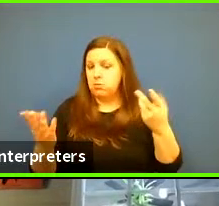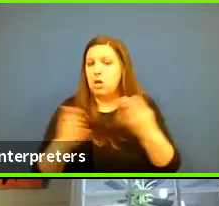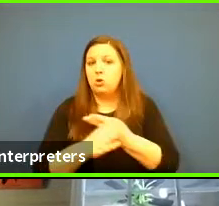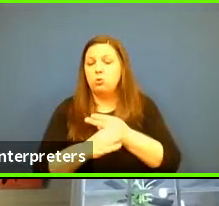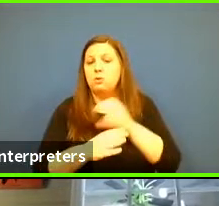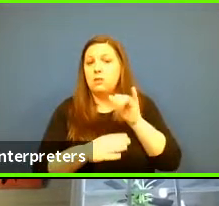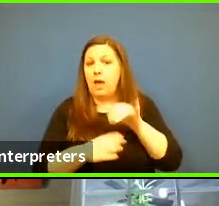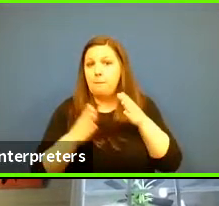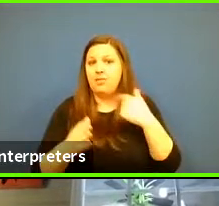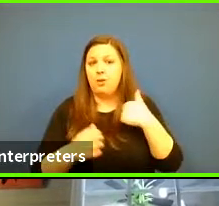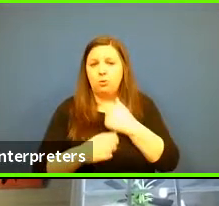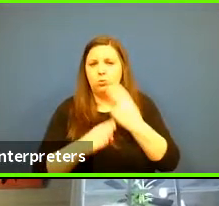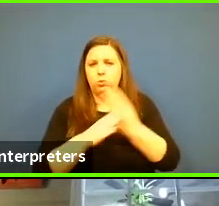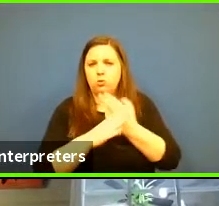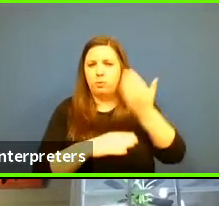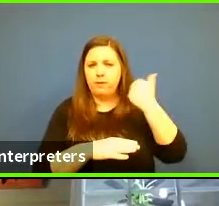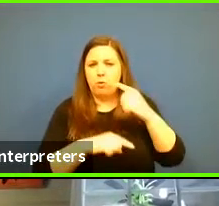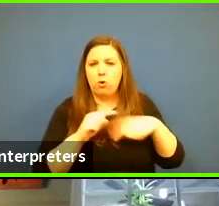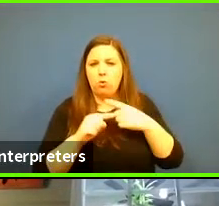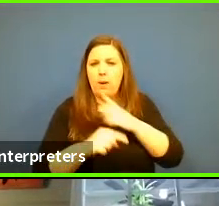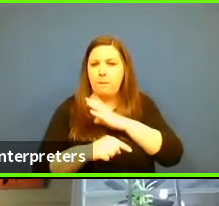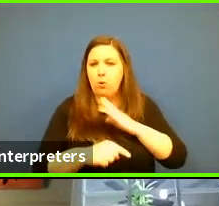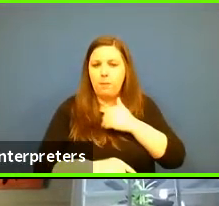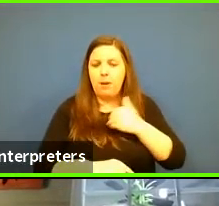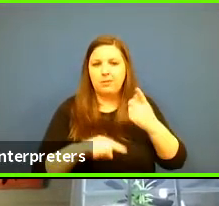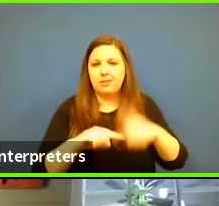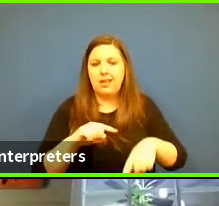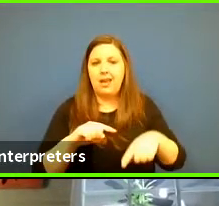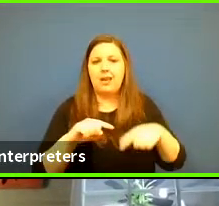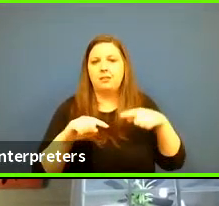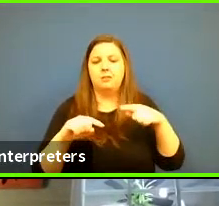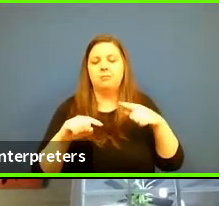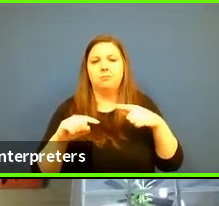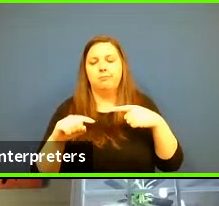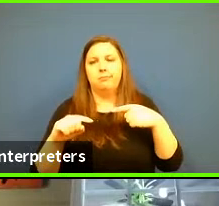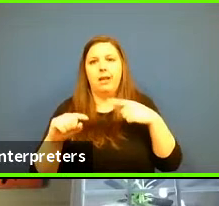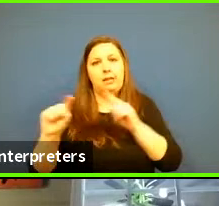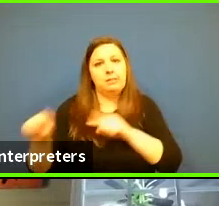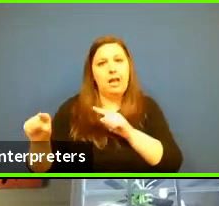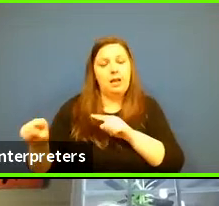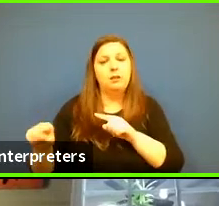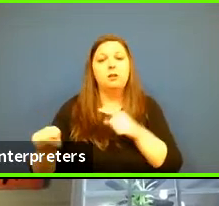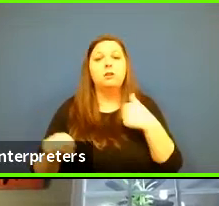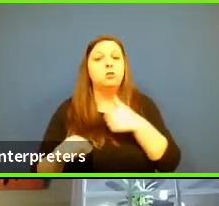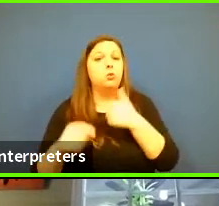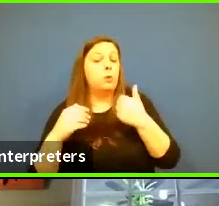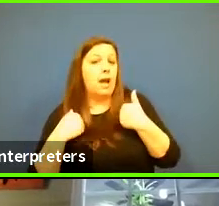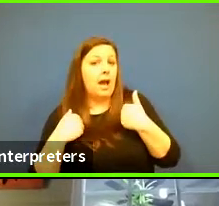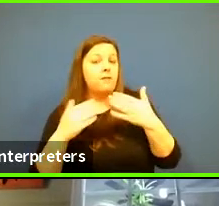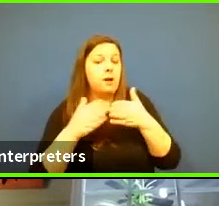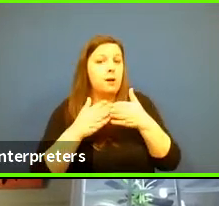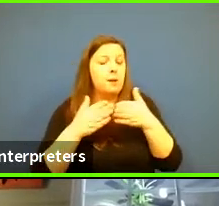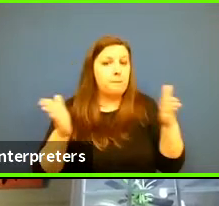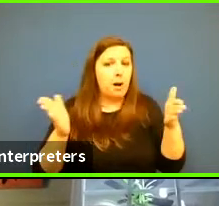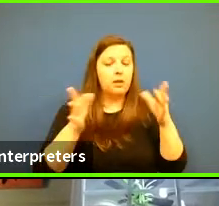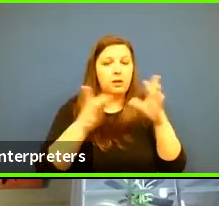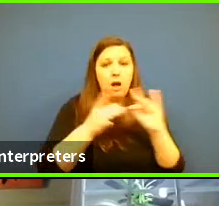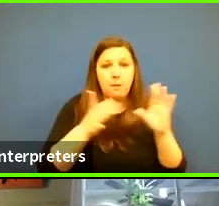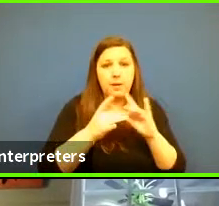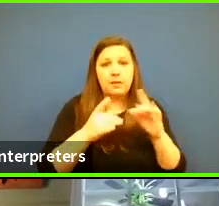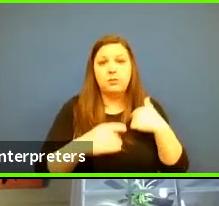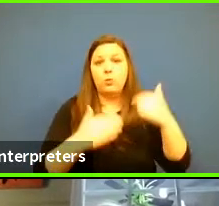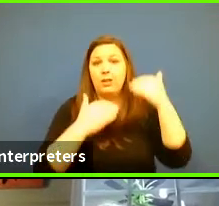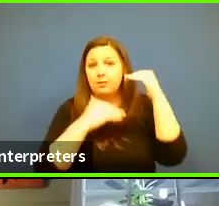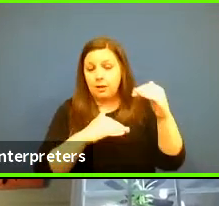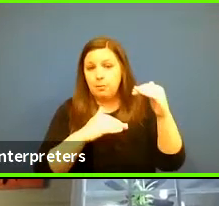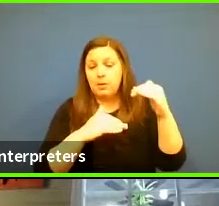Do we have public comments? Do we limit our public comments? Do we have public comments with